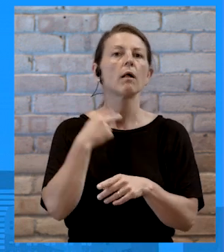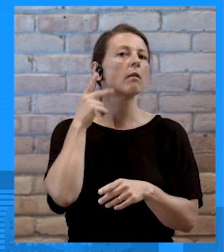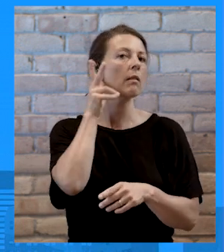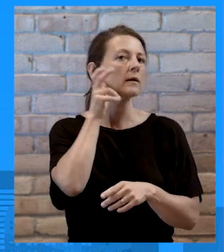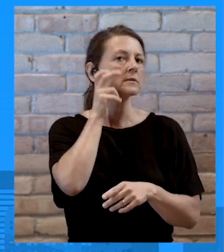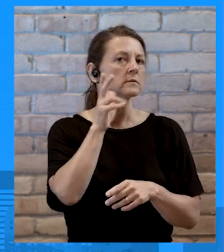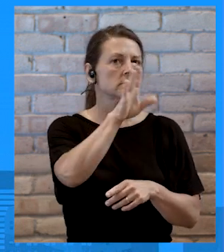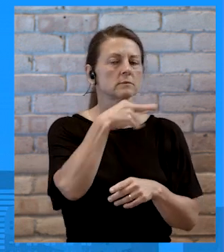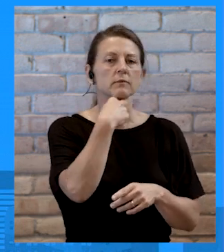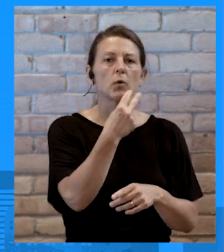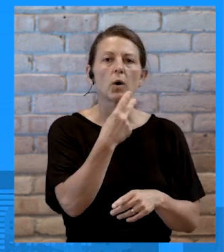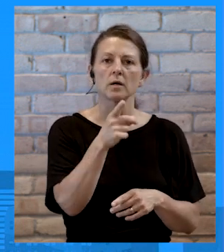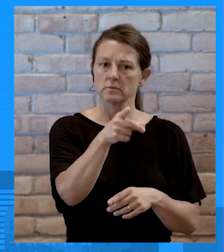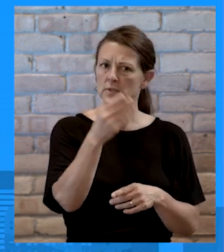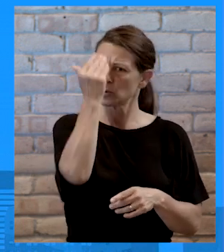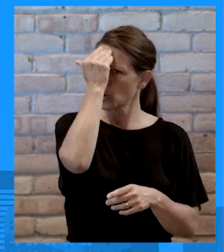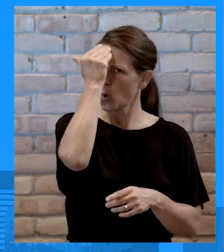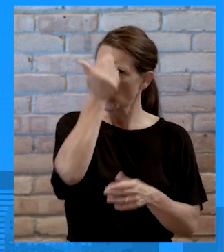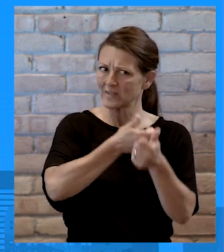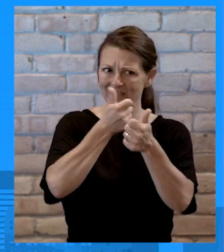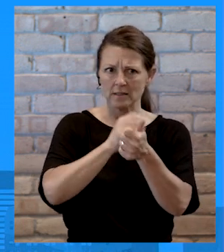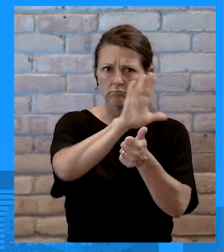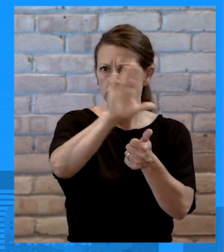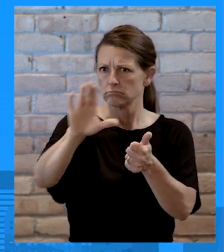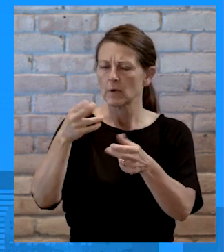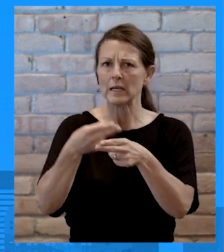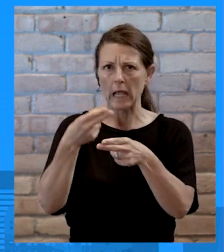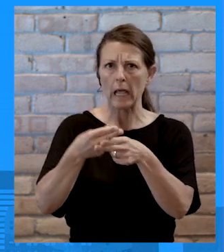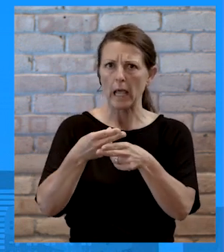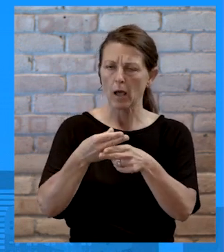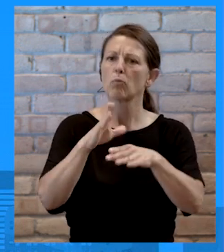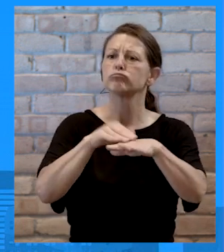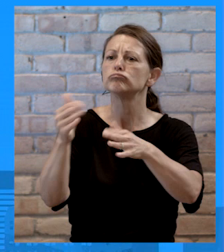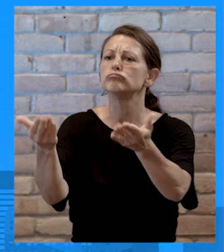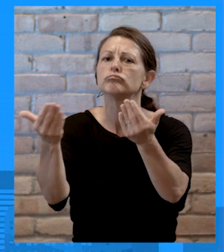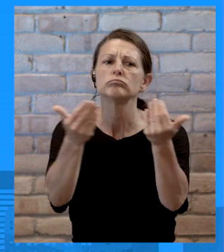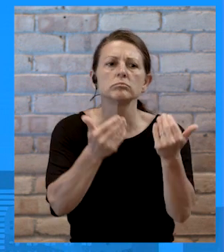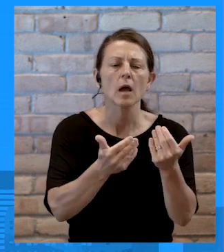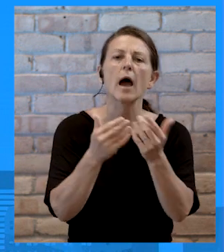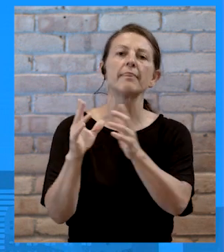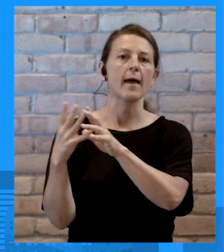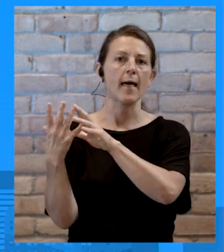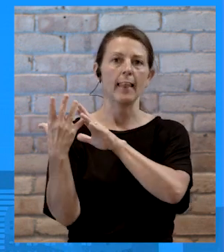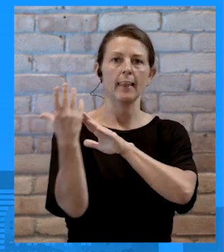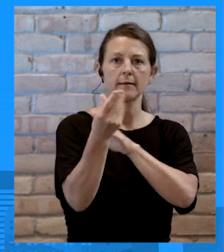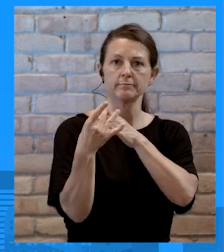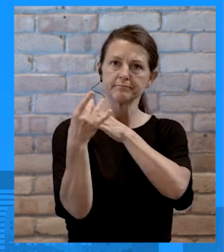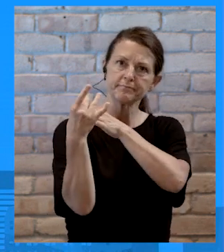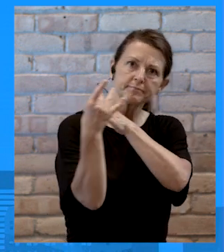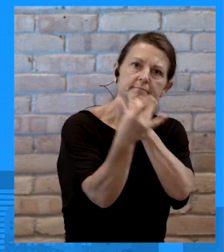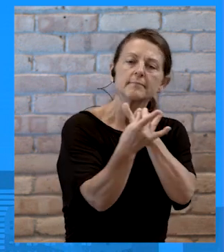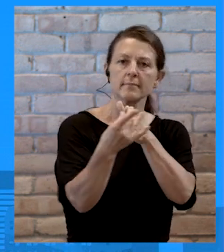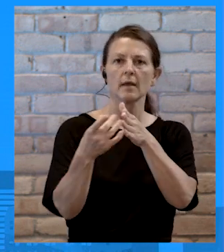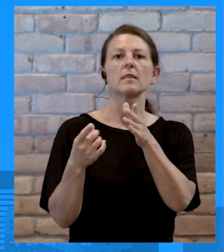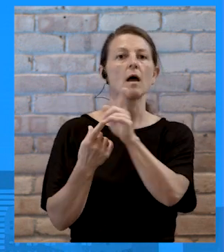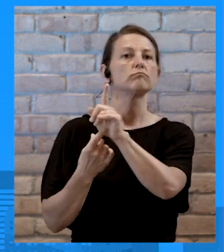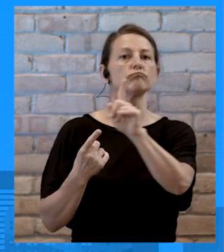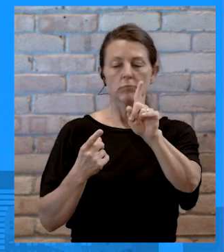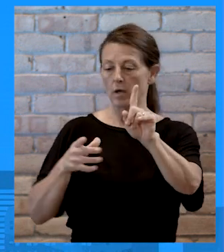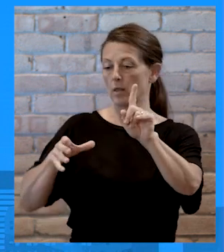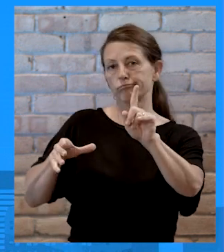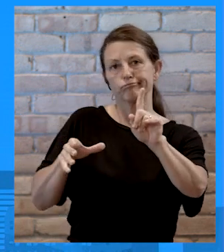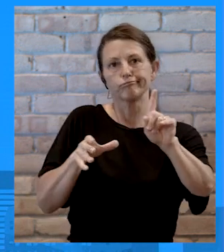his own sheep by name and leads them out. When he has brought out all his own, he goes on ahead of